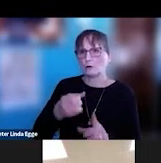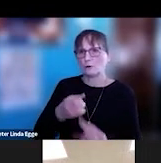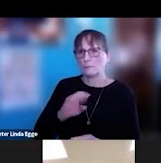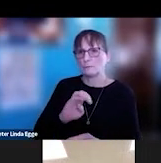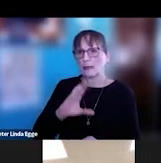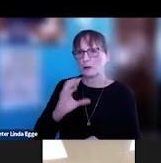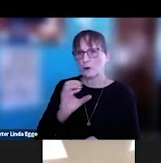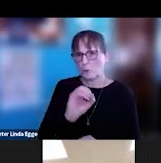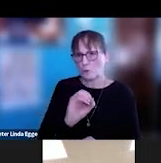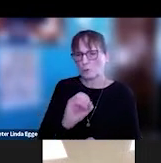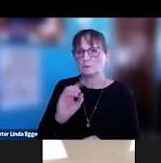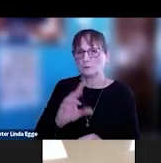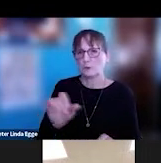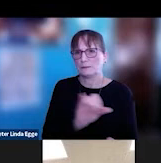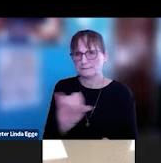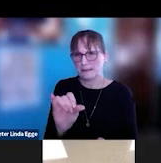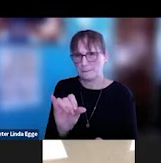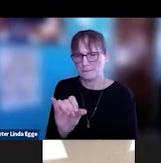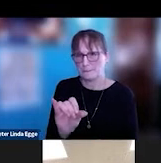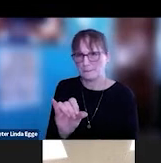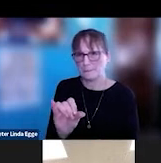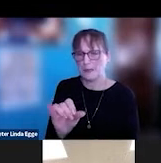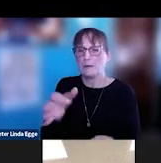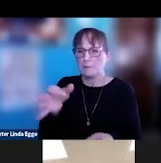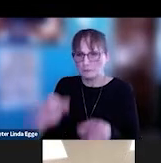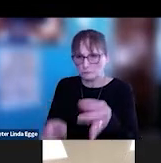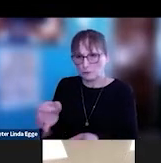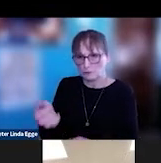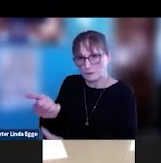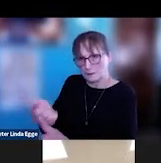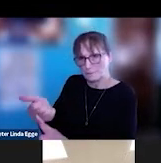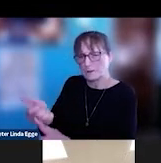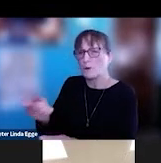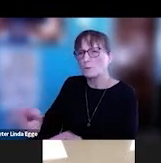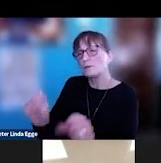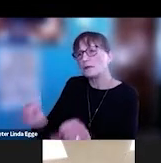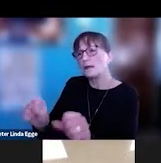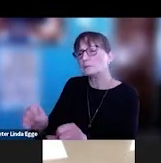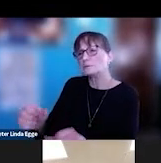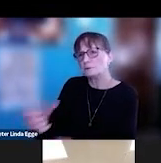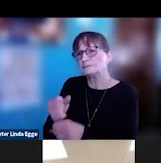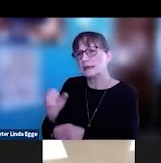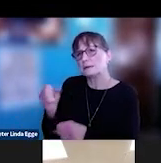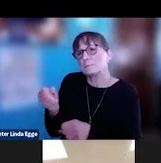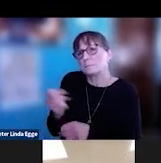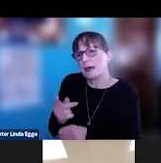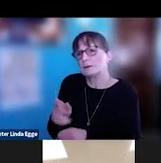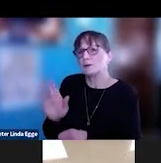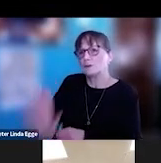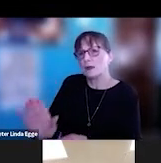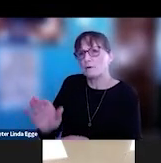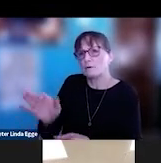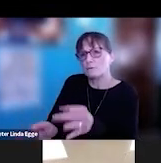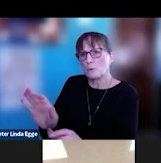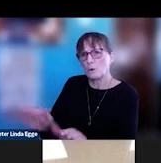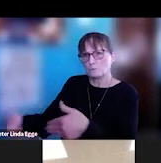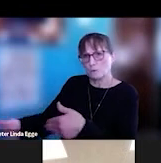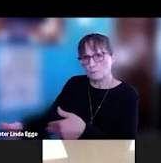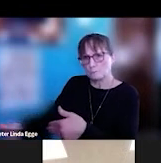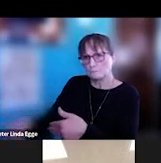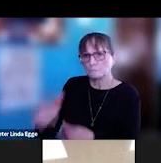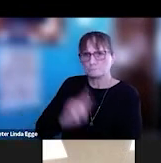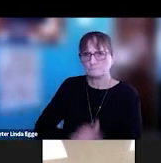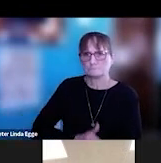thing with the judges. What were they able to take back to their courtrooms and apply to what they were